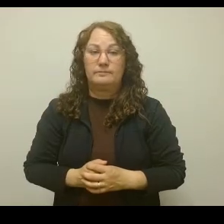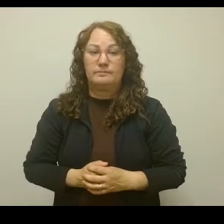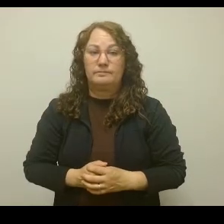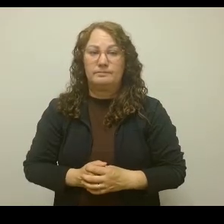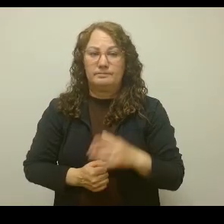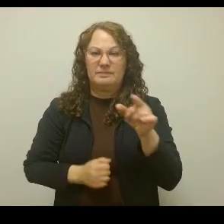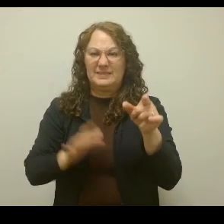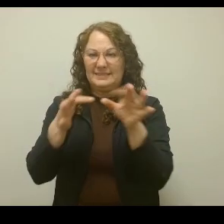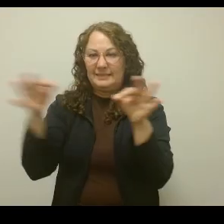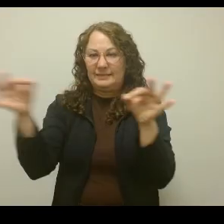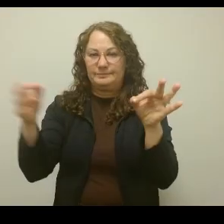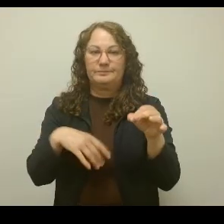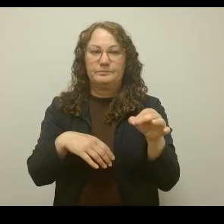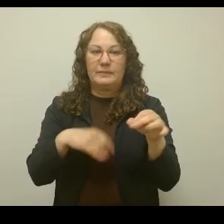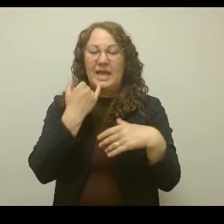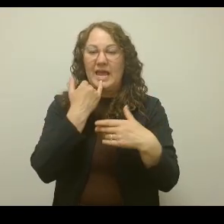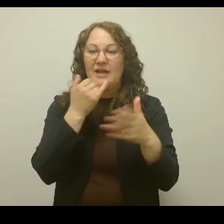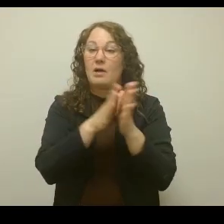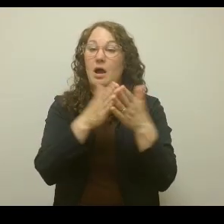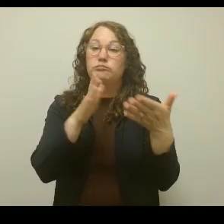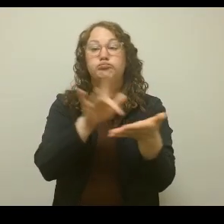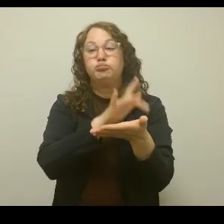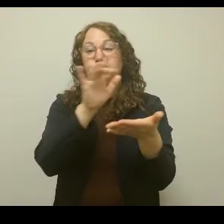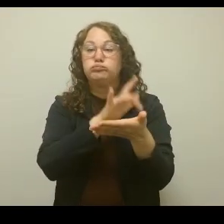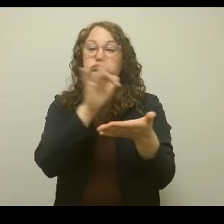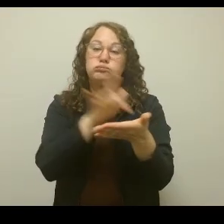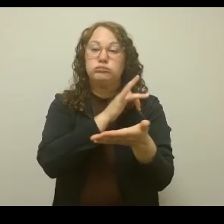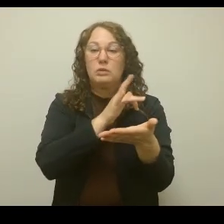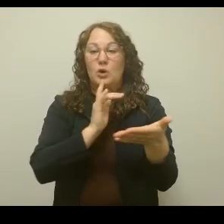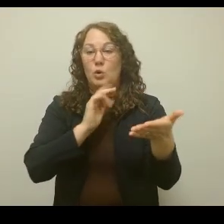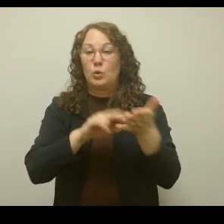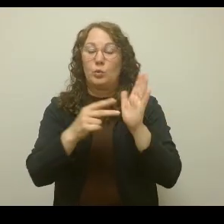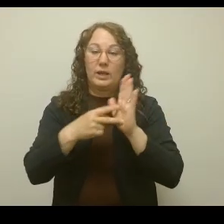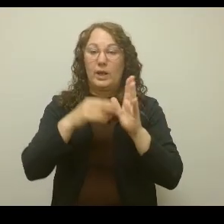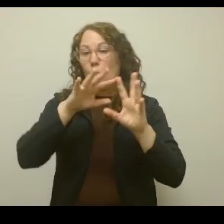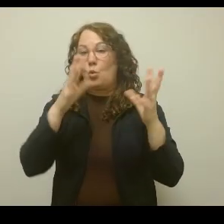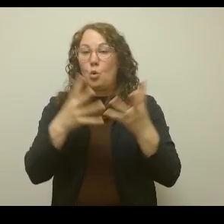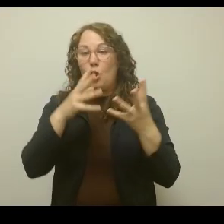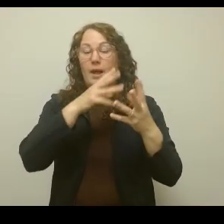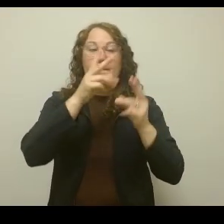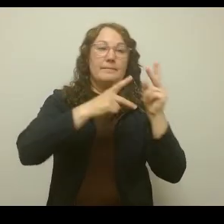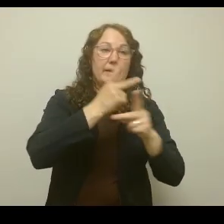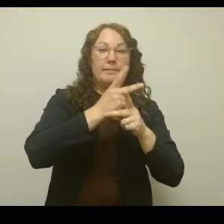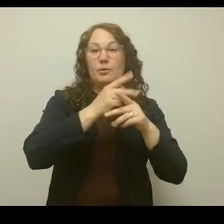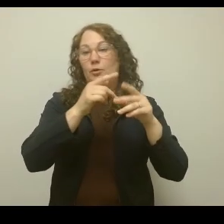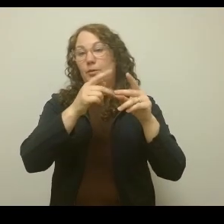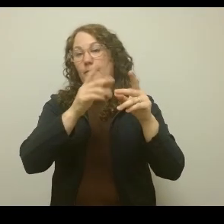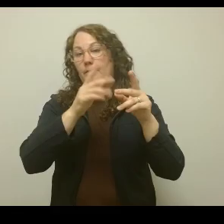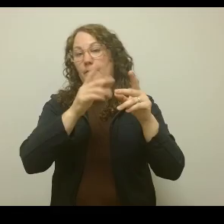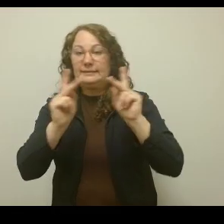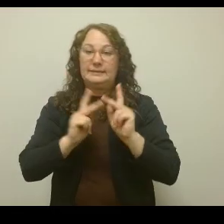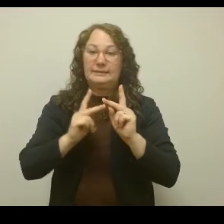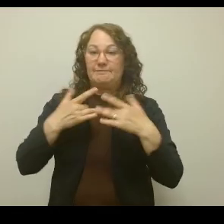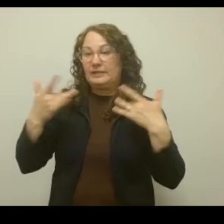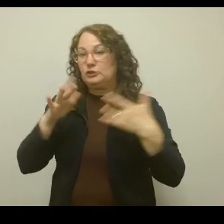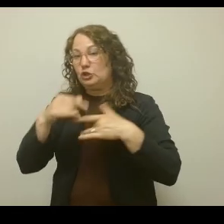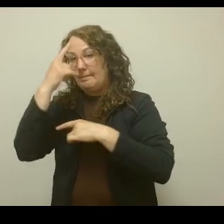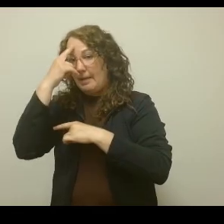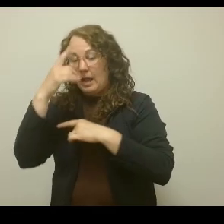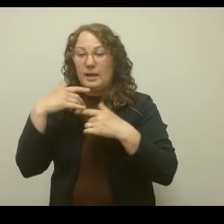following. When you're thumbing through a novel, you're building a whole world of people, places, and events in your mind and remembering it